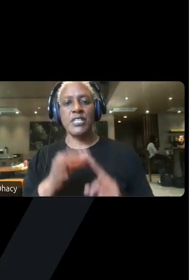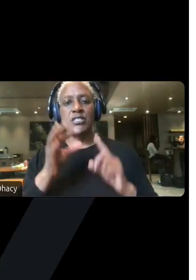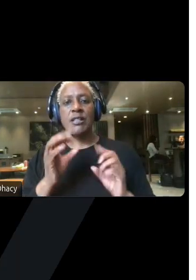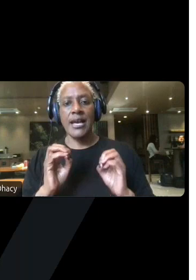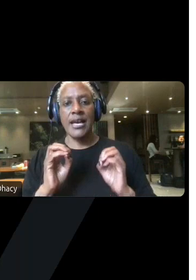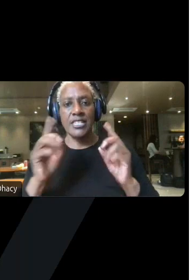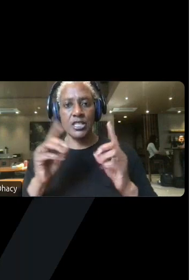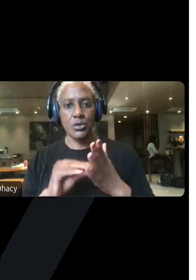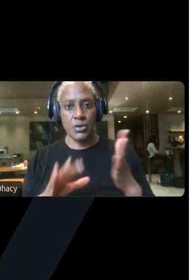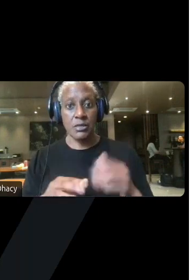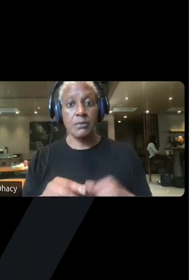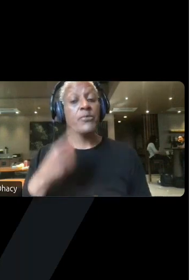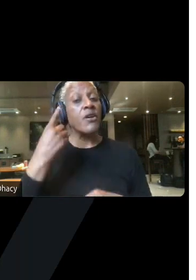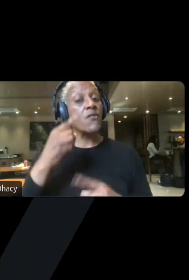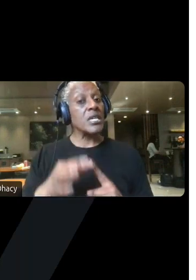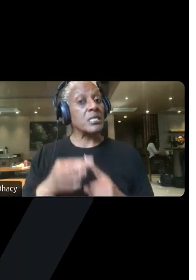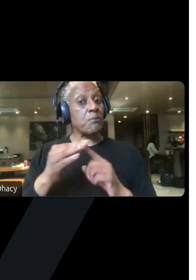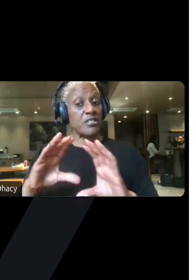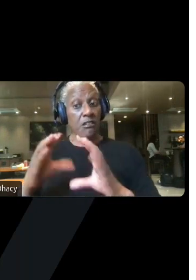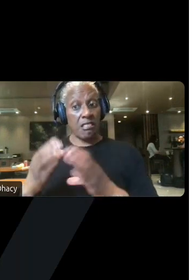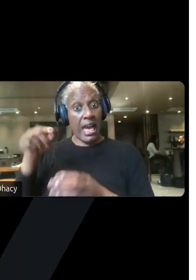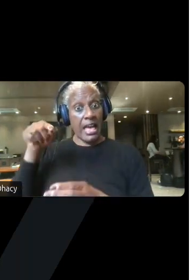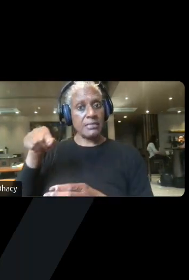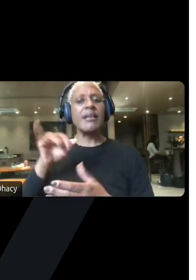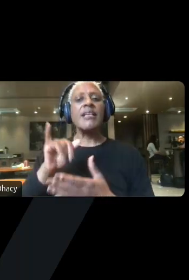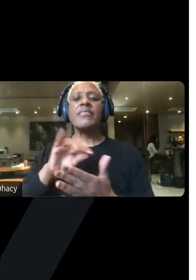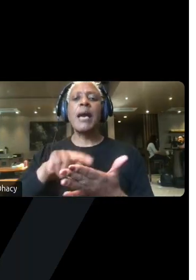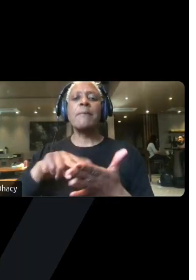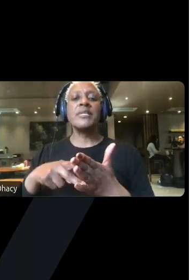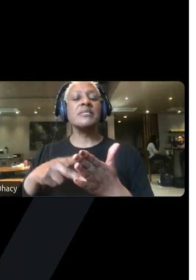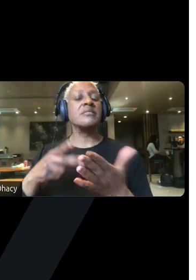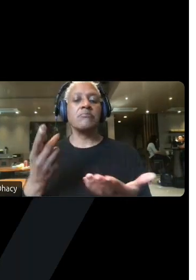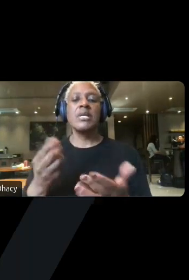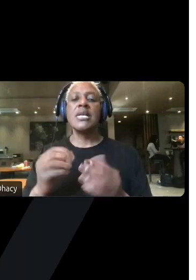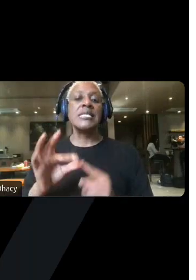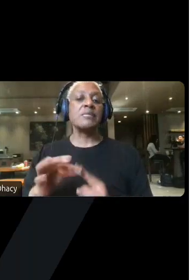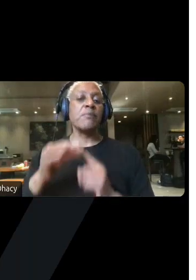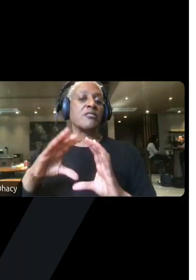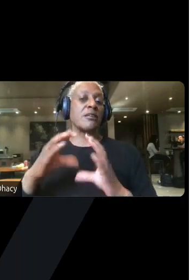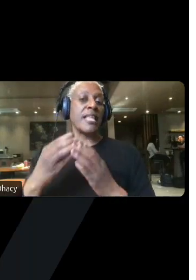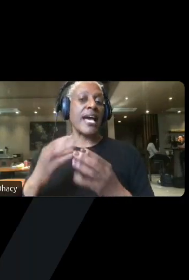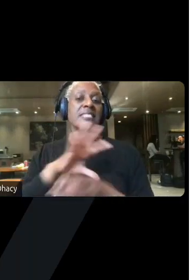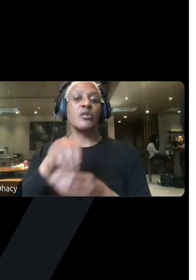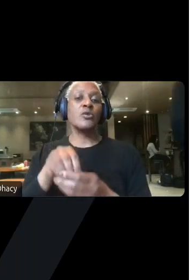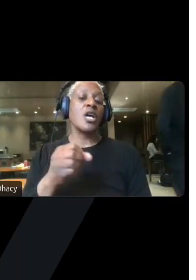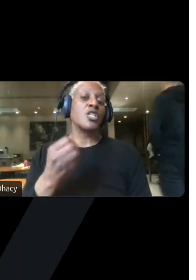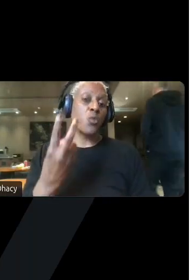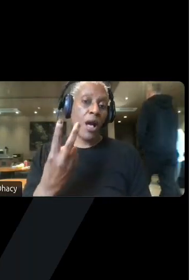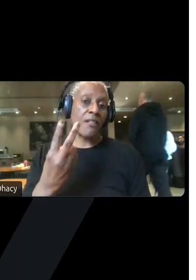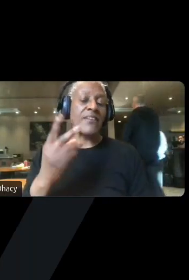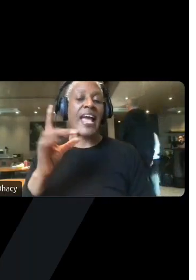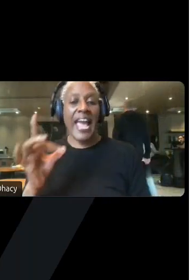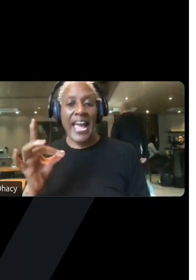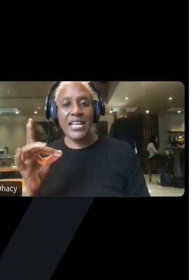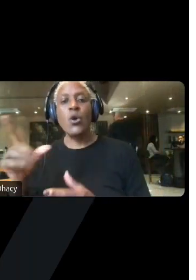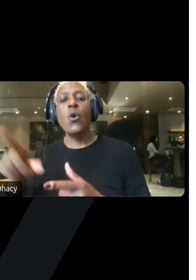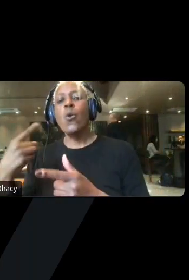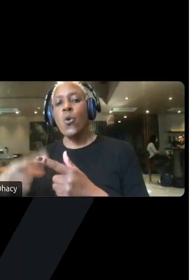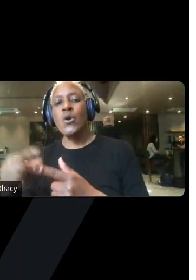But for special class, it's just a class size of 12, 8, or 6. And again, all students in that case would have